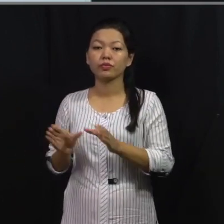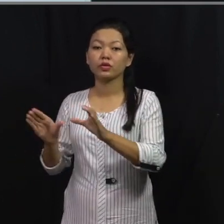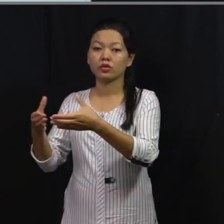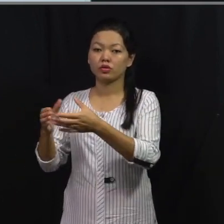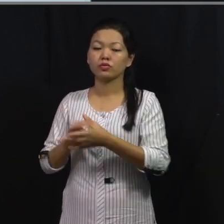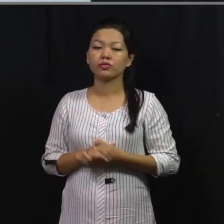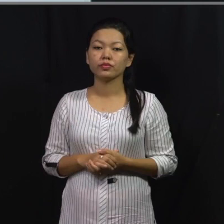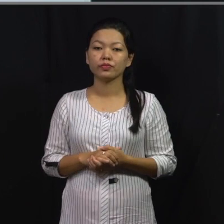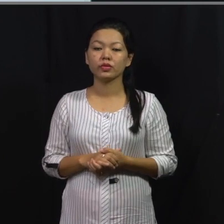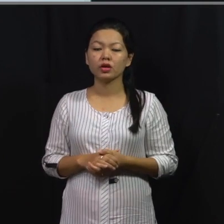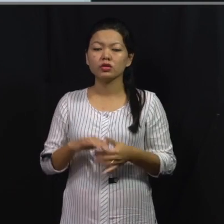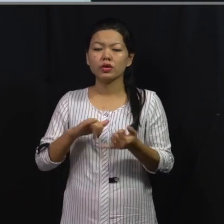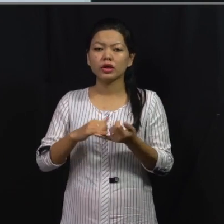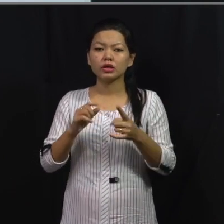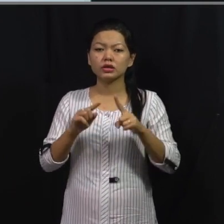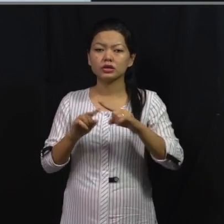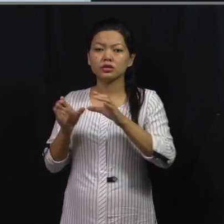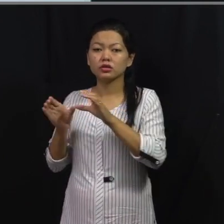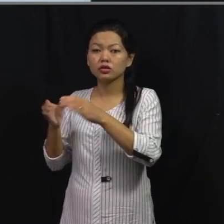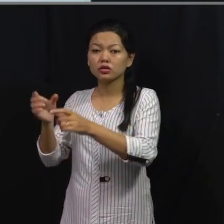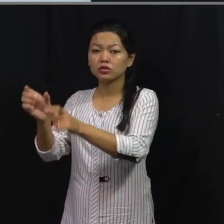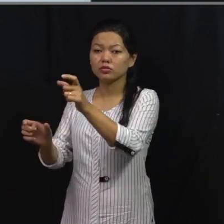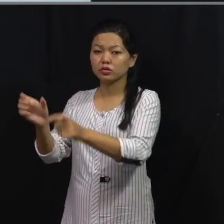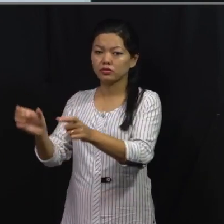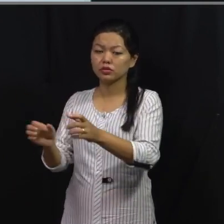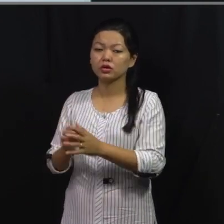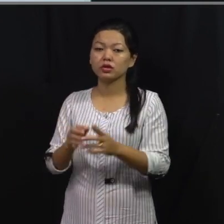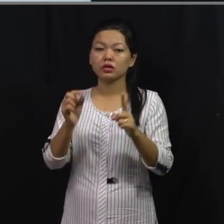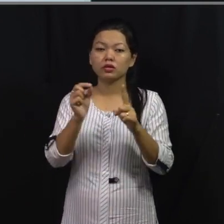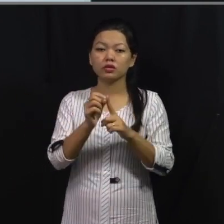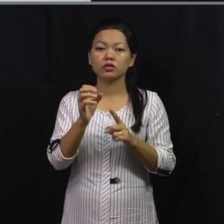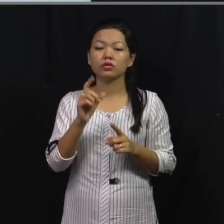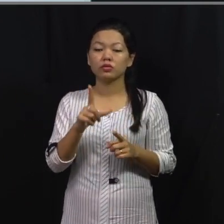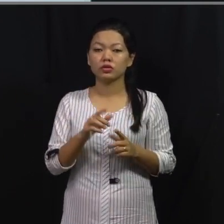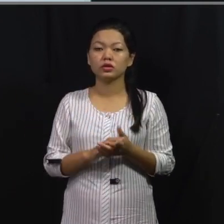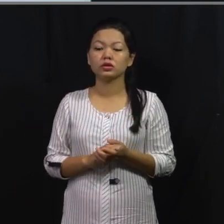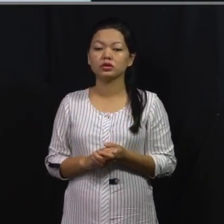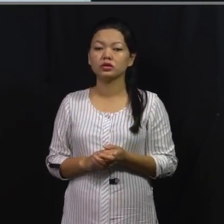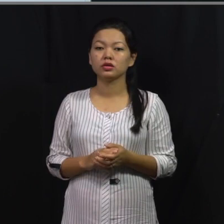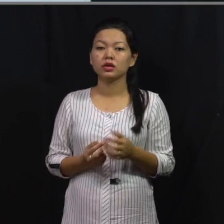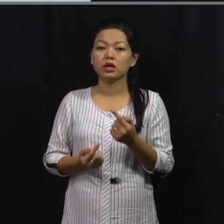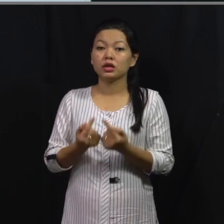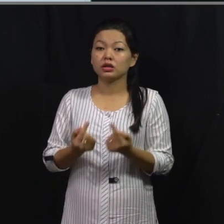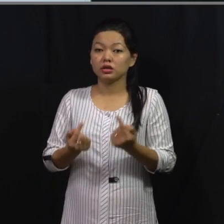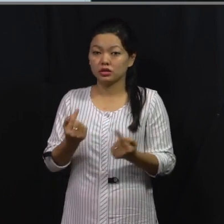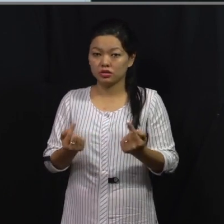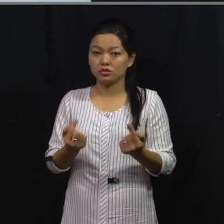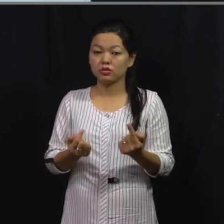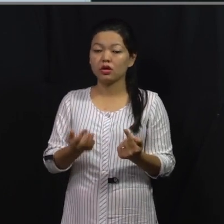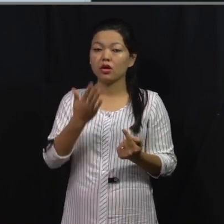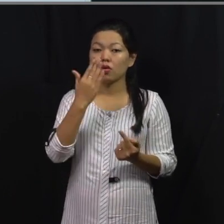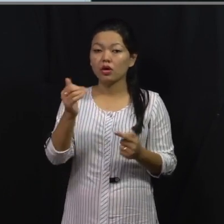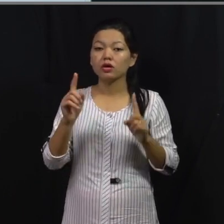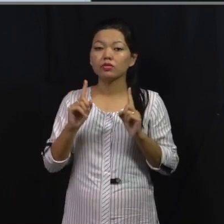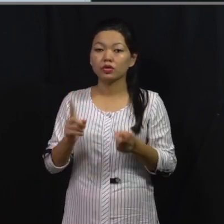a political legal term. Okay, I repeat again, political legal term in order to refer a group of people.